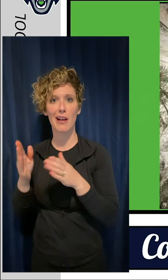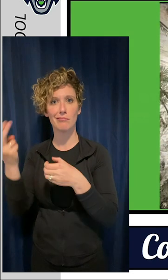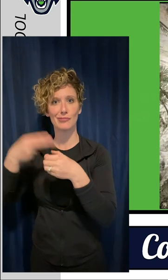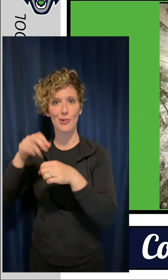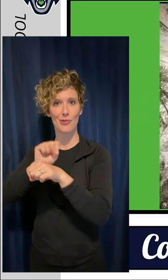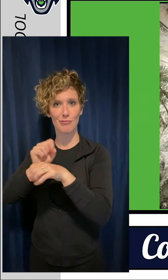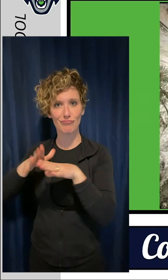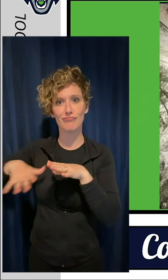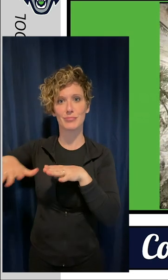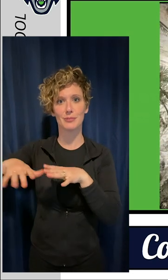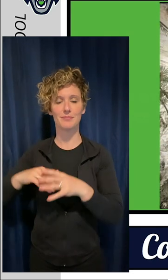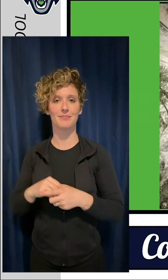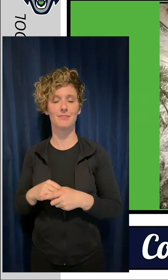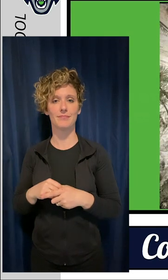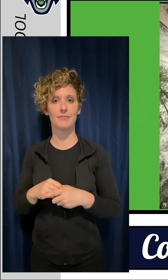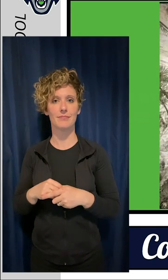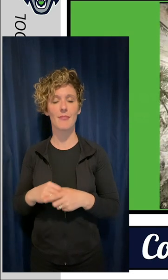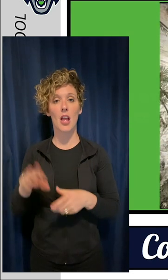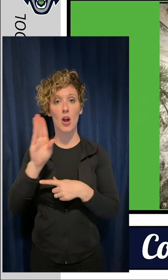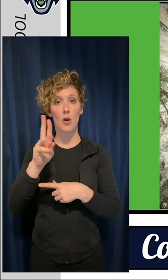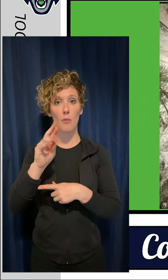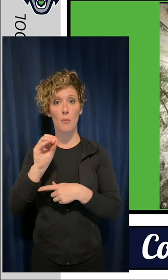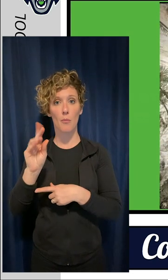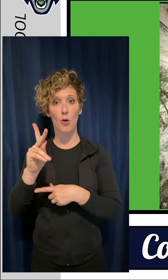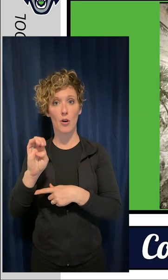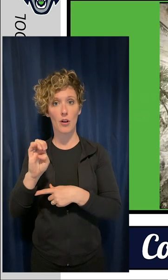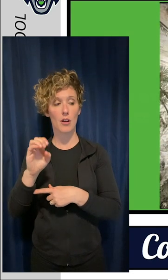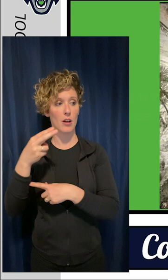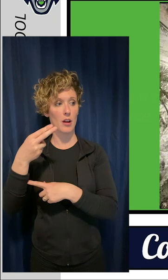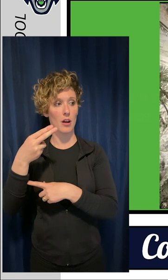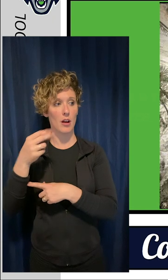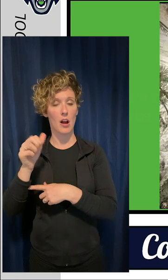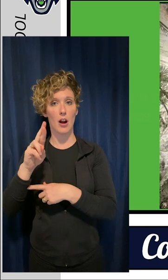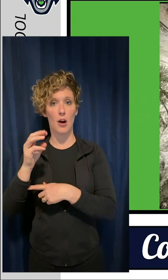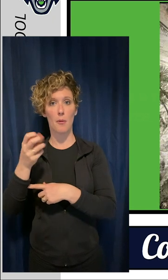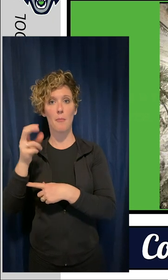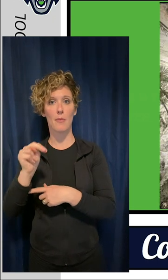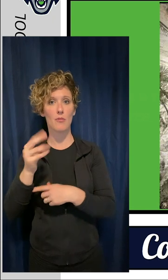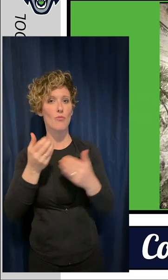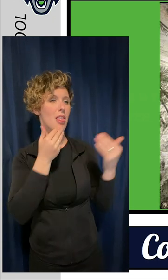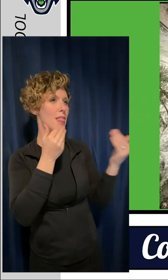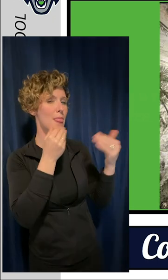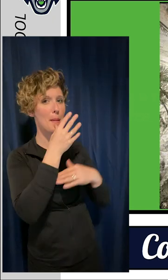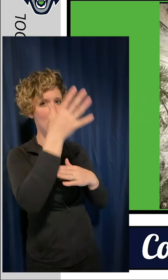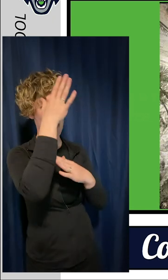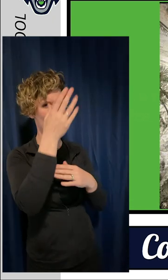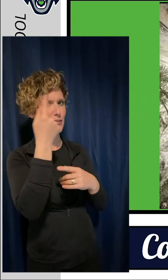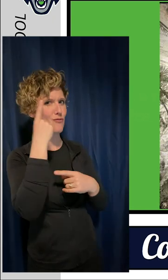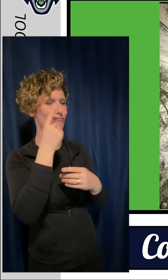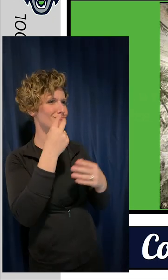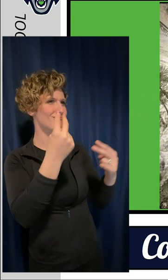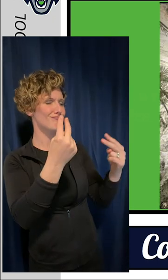Brooke Harmon would like to thank her parents for always making sure her work was done and just being there through the ups and downs, and